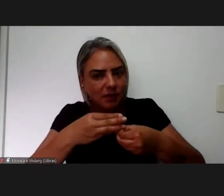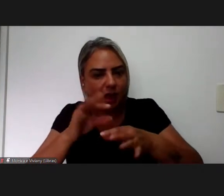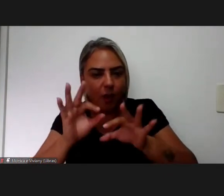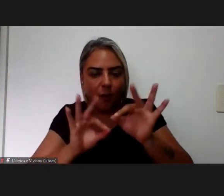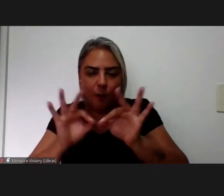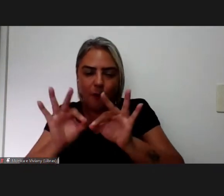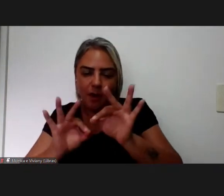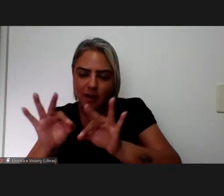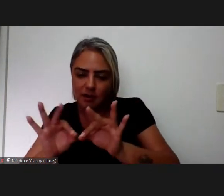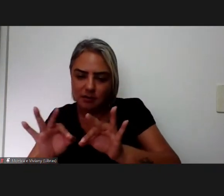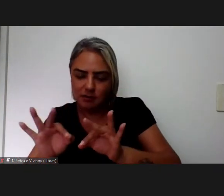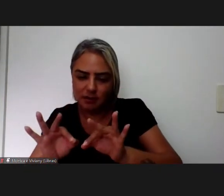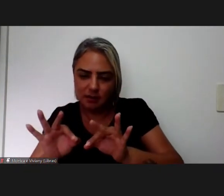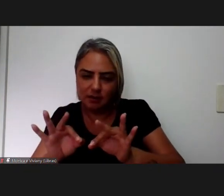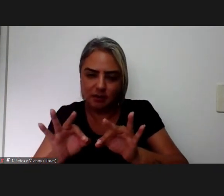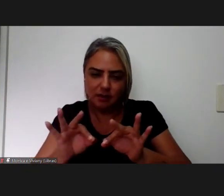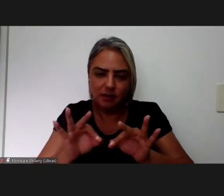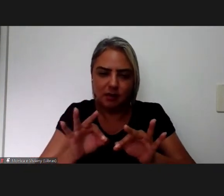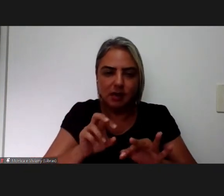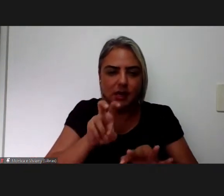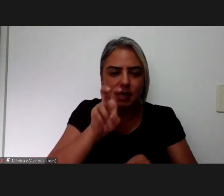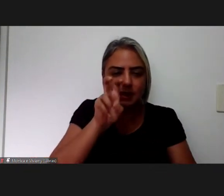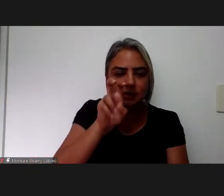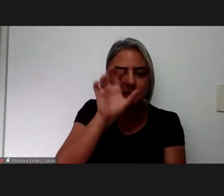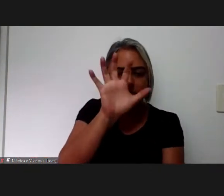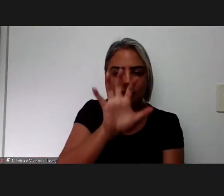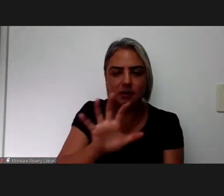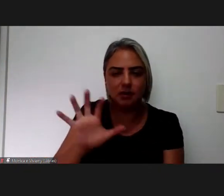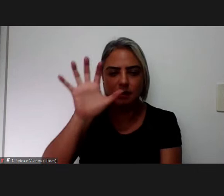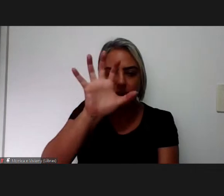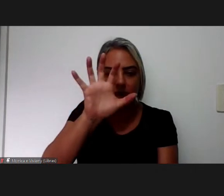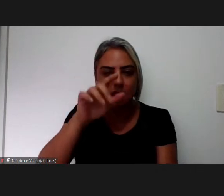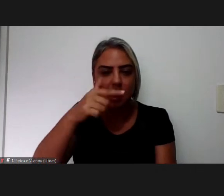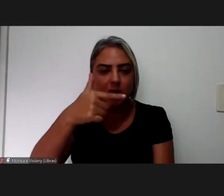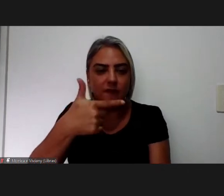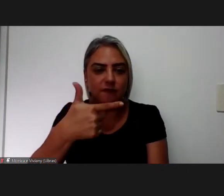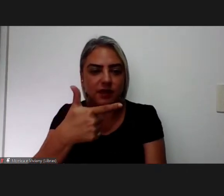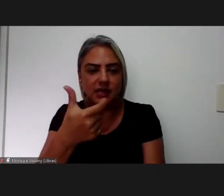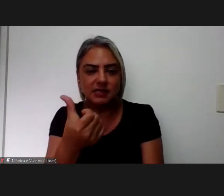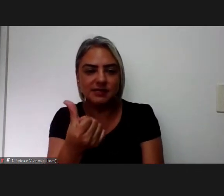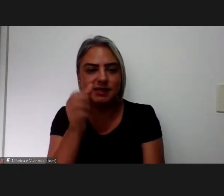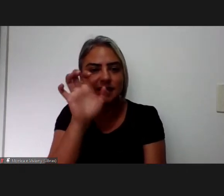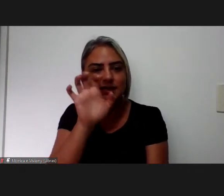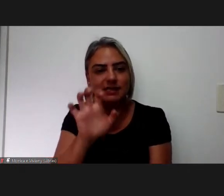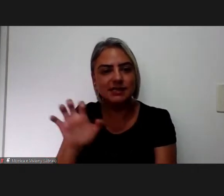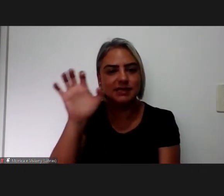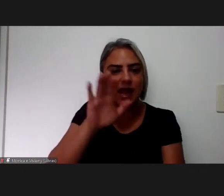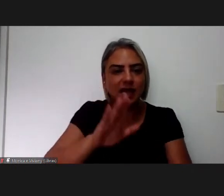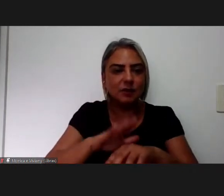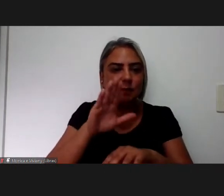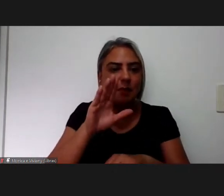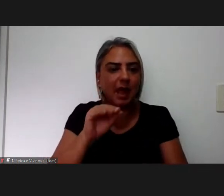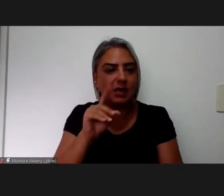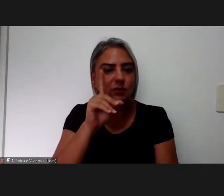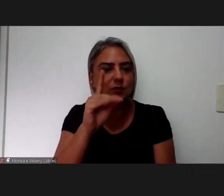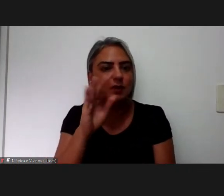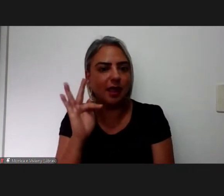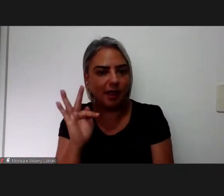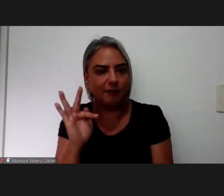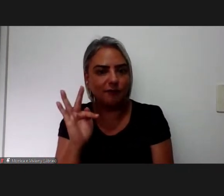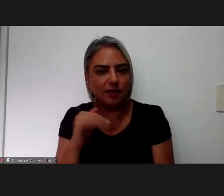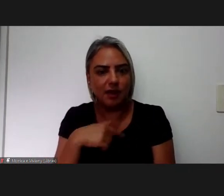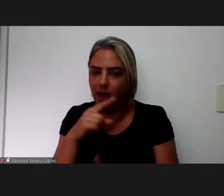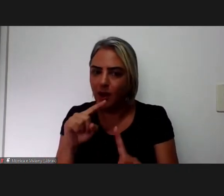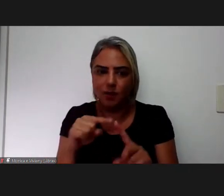municipalities, and these are organized in 5 regions and 26 units and